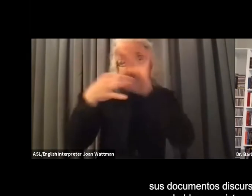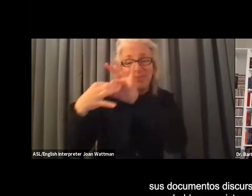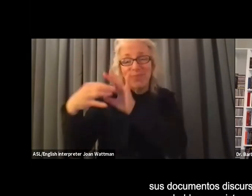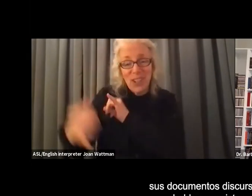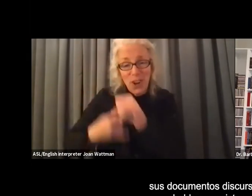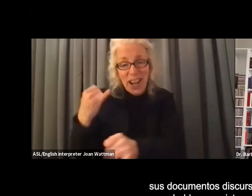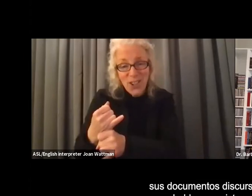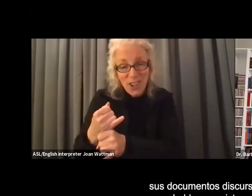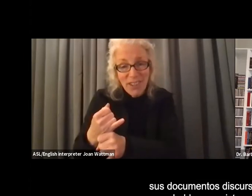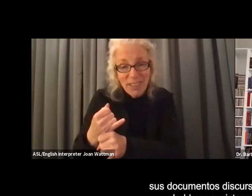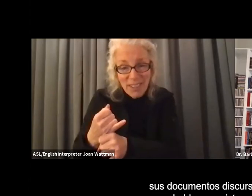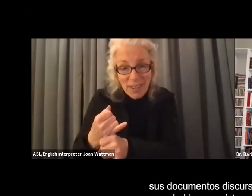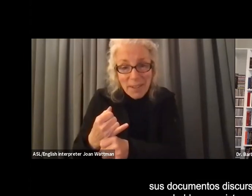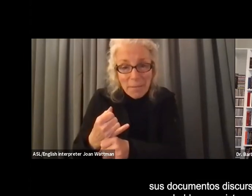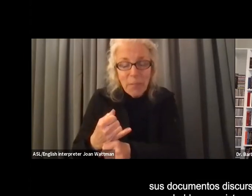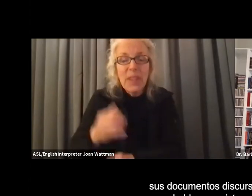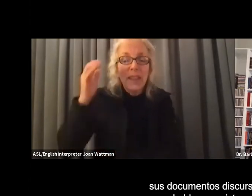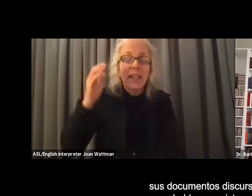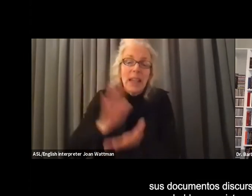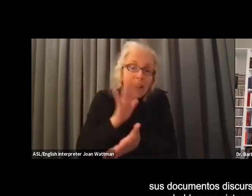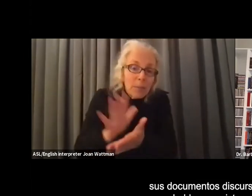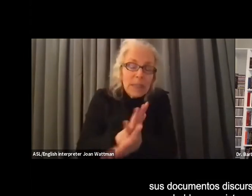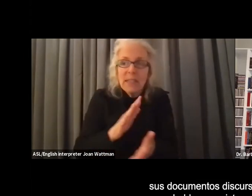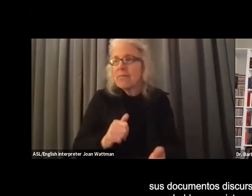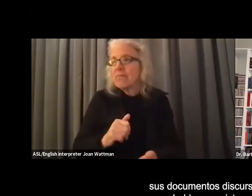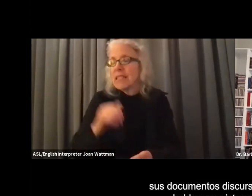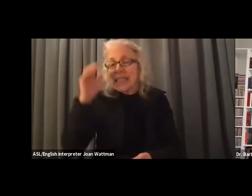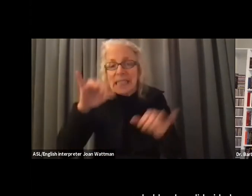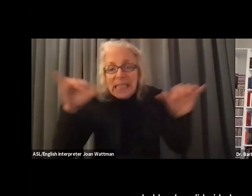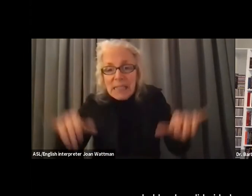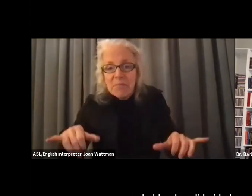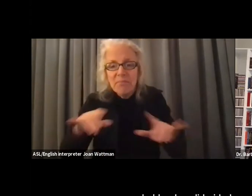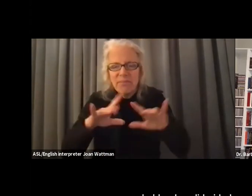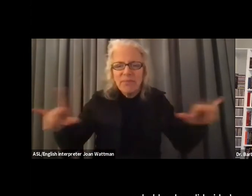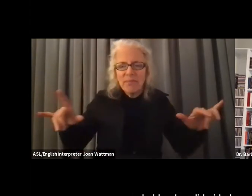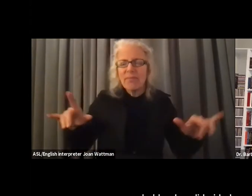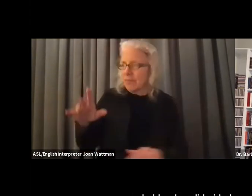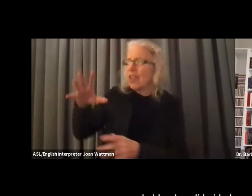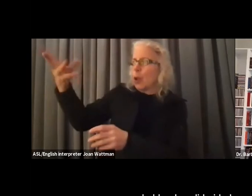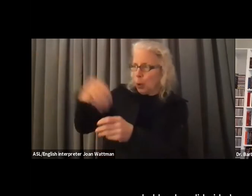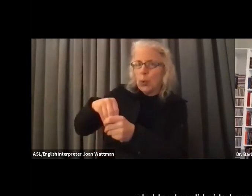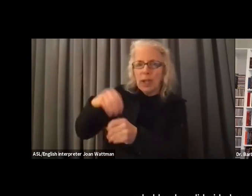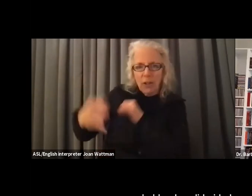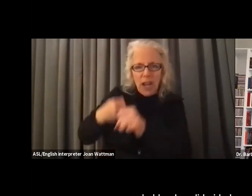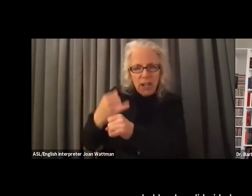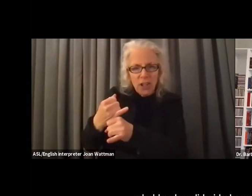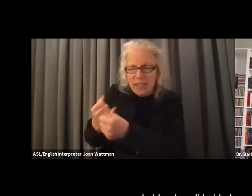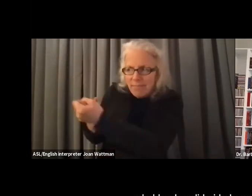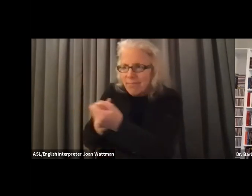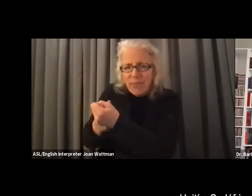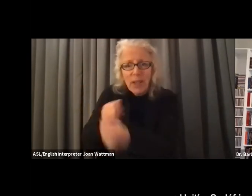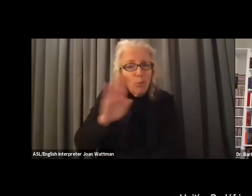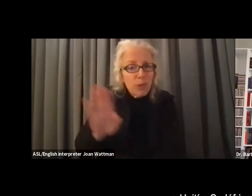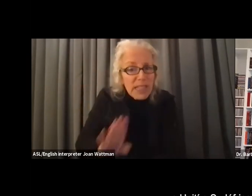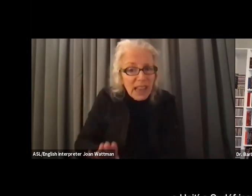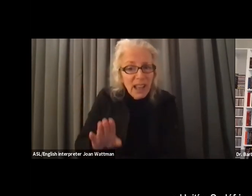Their documents, speeches, and platforms speak to global systems and speak solidarity to struggles from Brazil